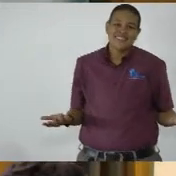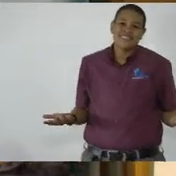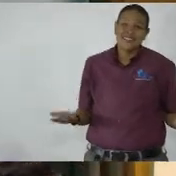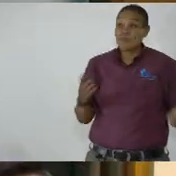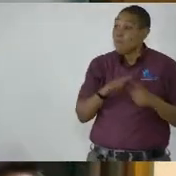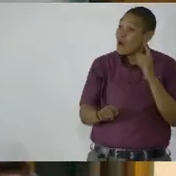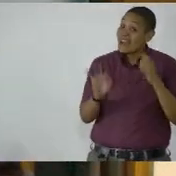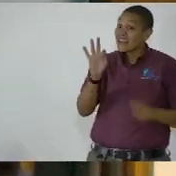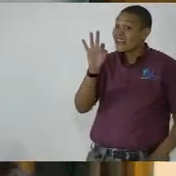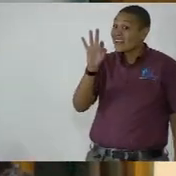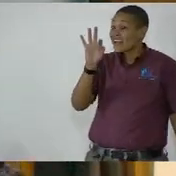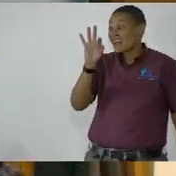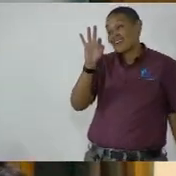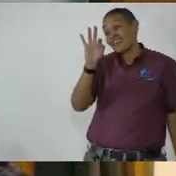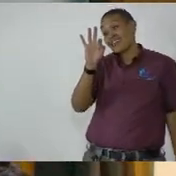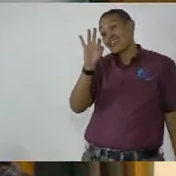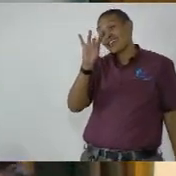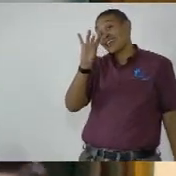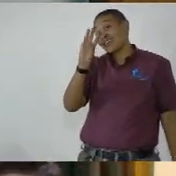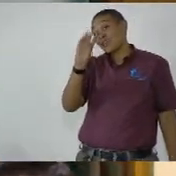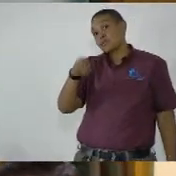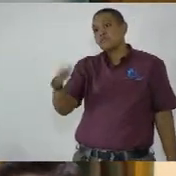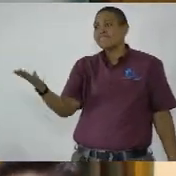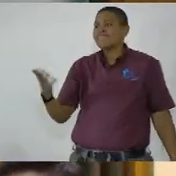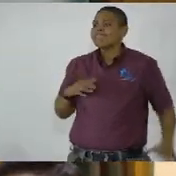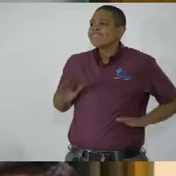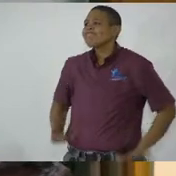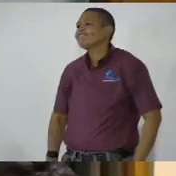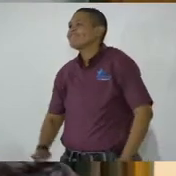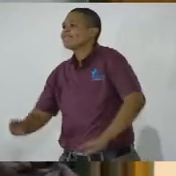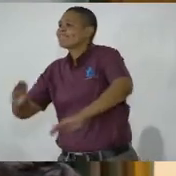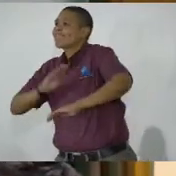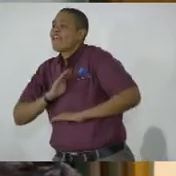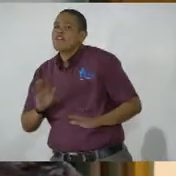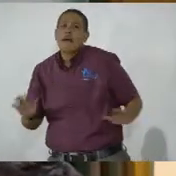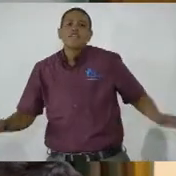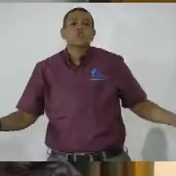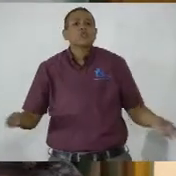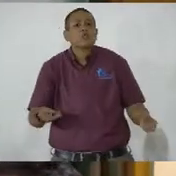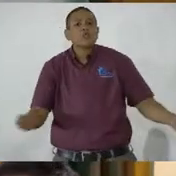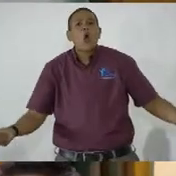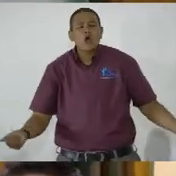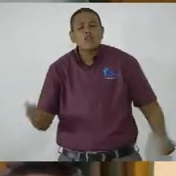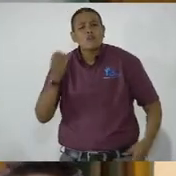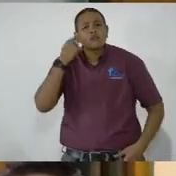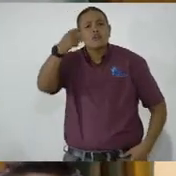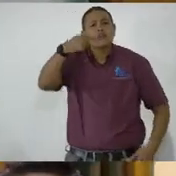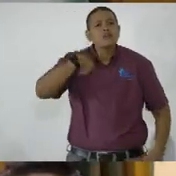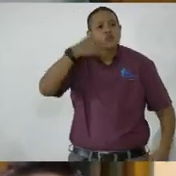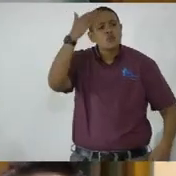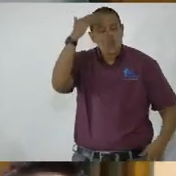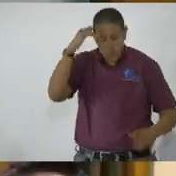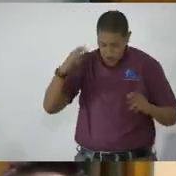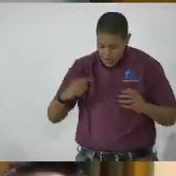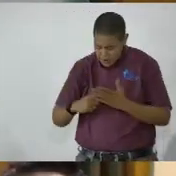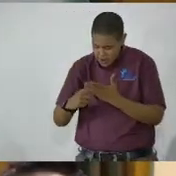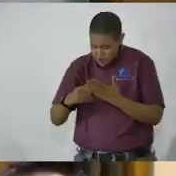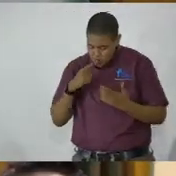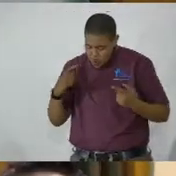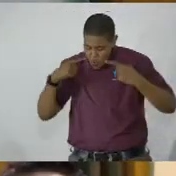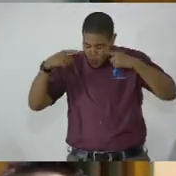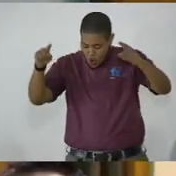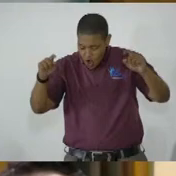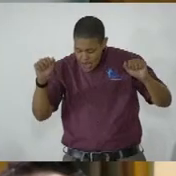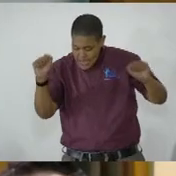to the court for settlement. So, Madam Speaker, if we know that mediation has worked, is working,